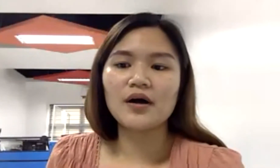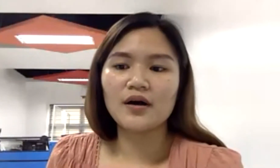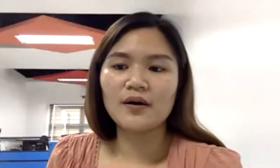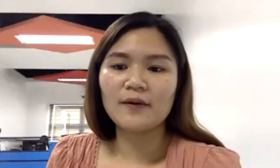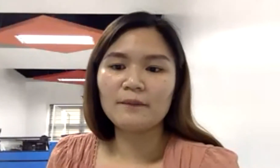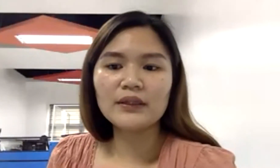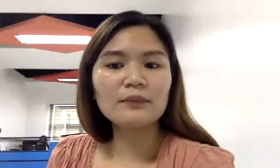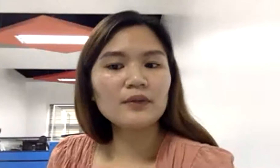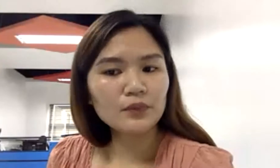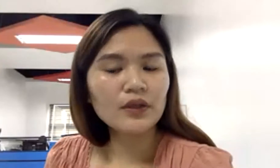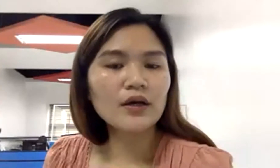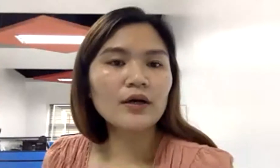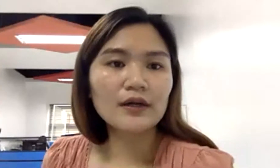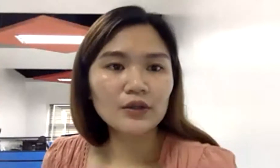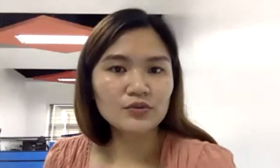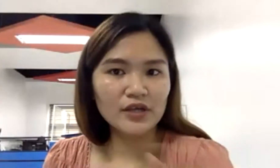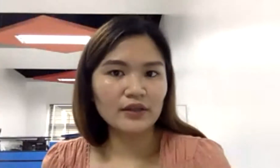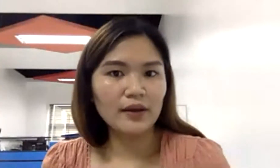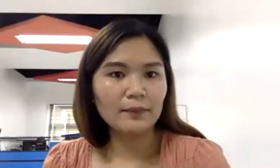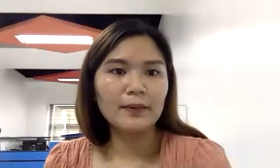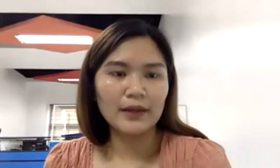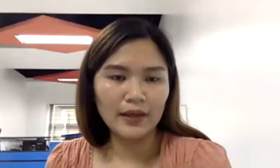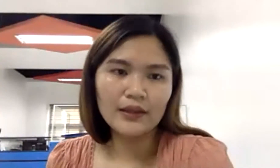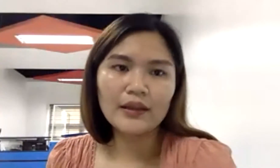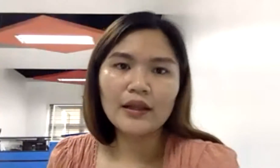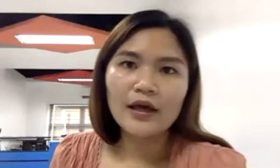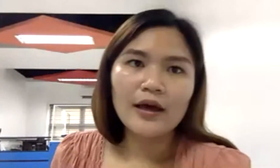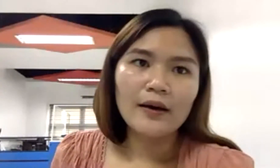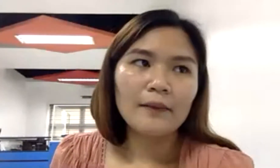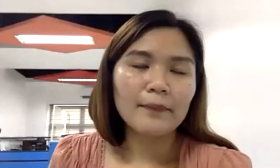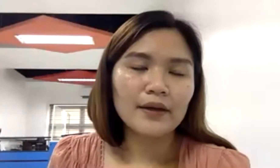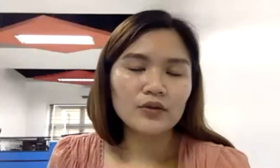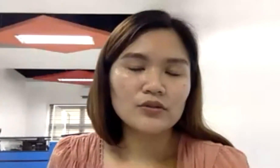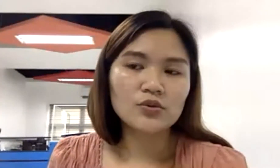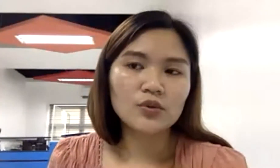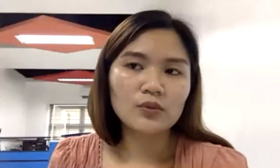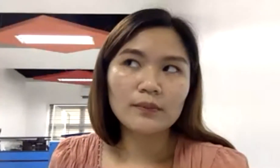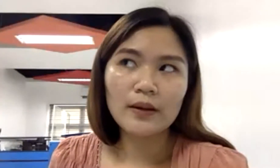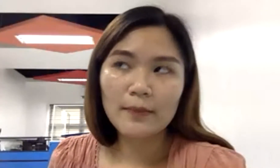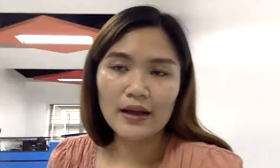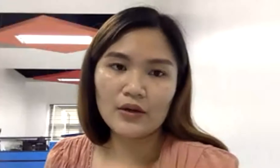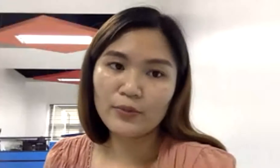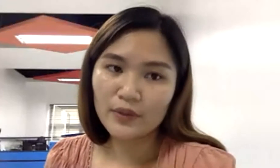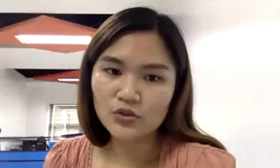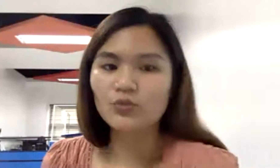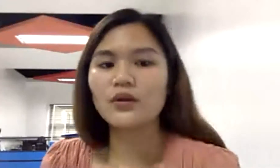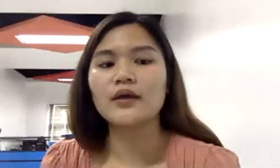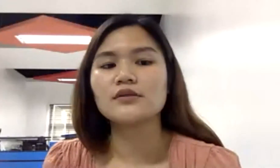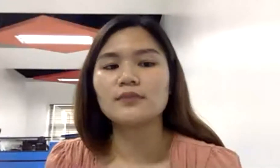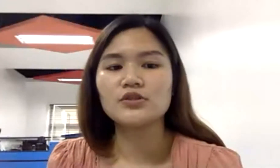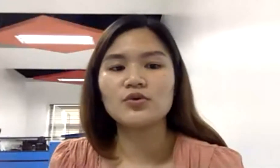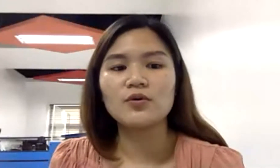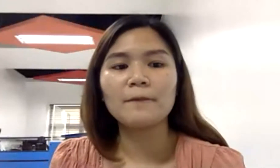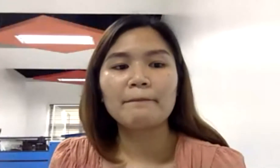So, pwede naman po na ganitong setup pa rin. Pero siguro kung mga bata or mga